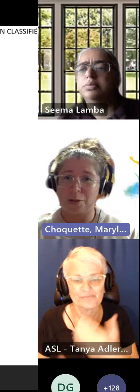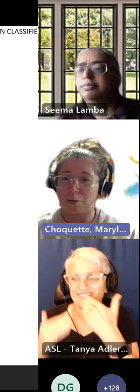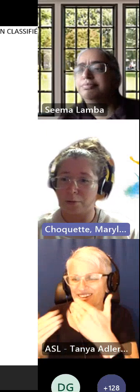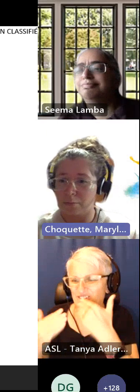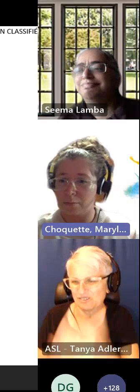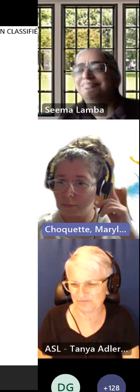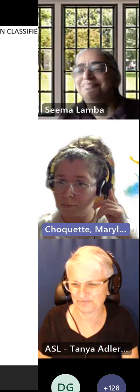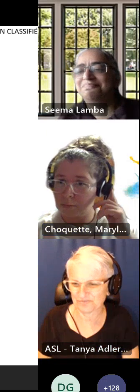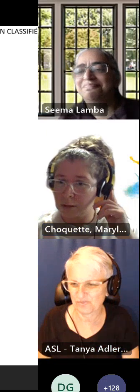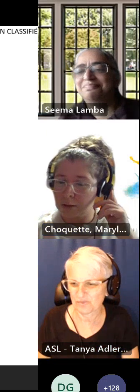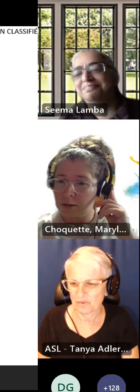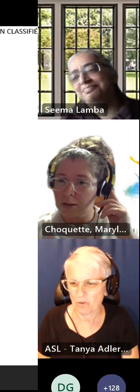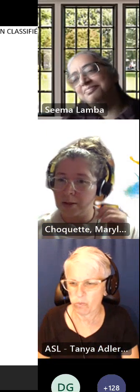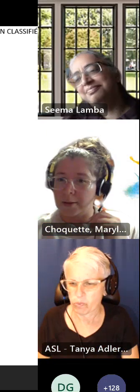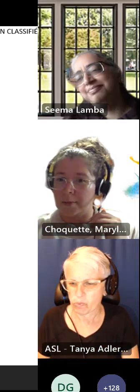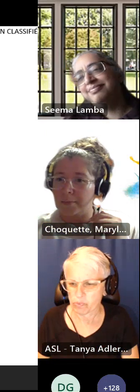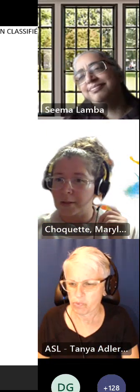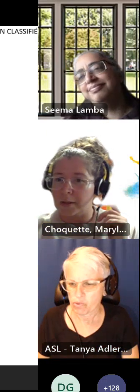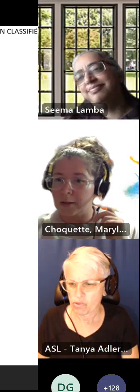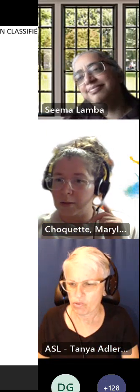much. Pleasure.